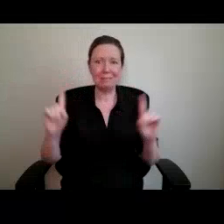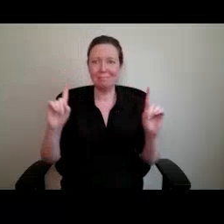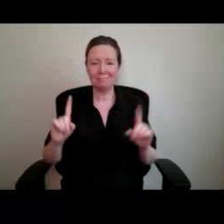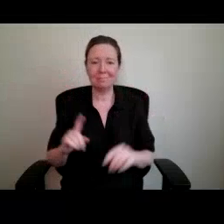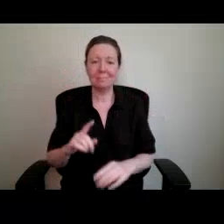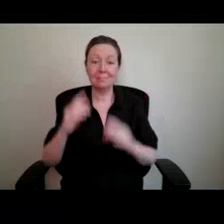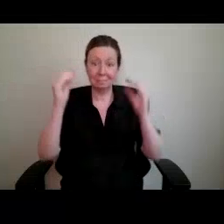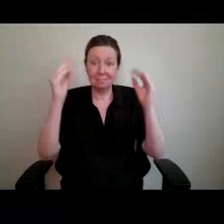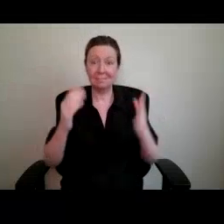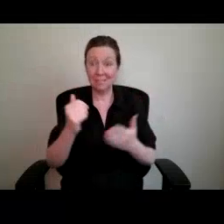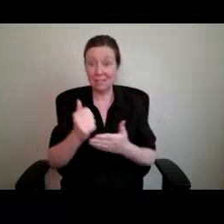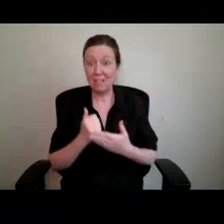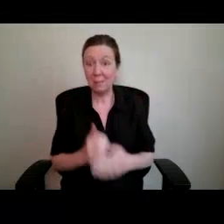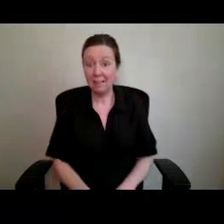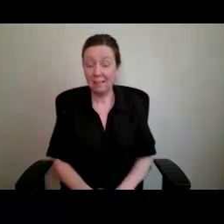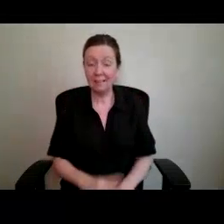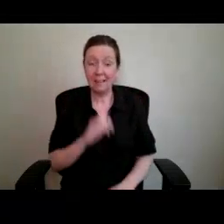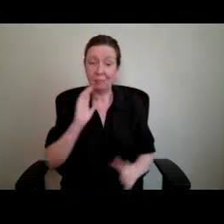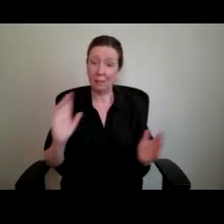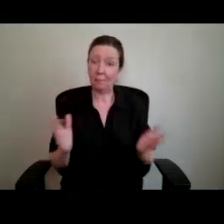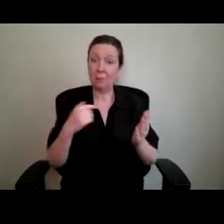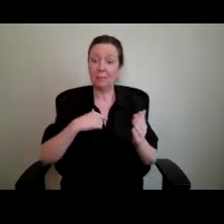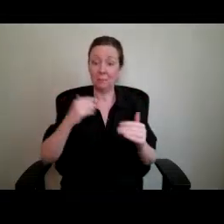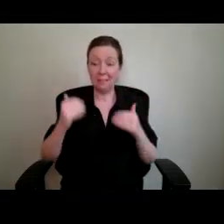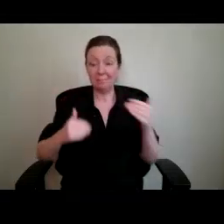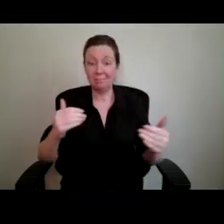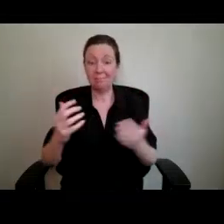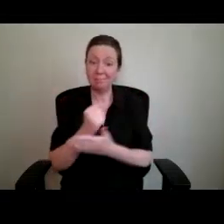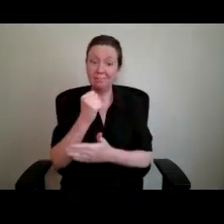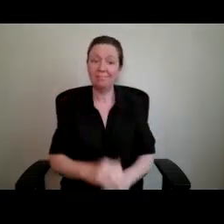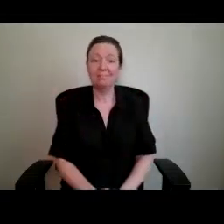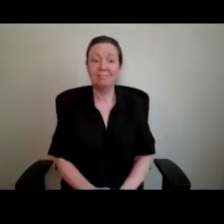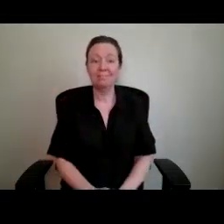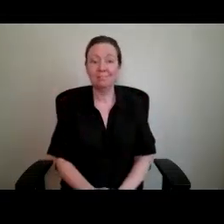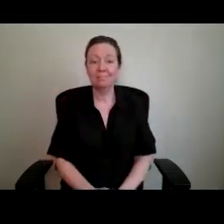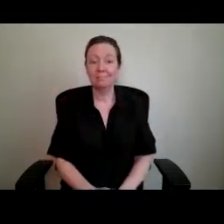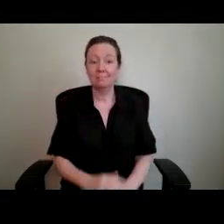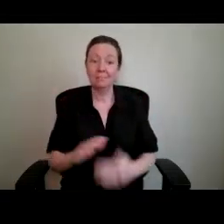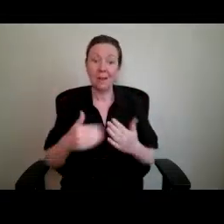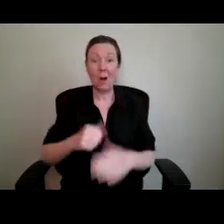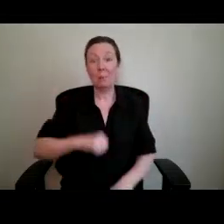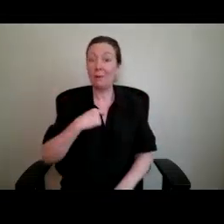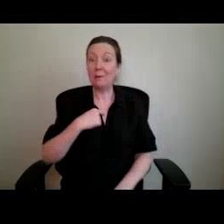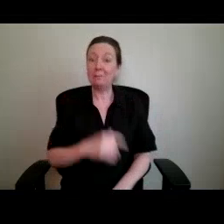me, and they pushed me to do it. And they're all proud of me.